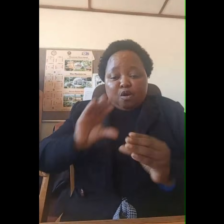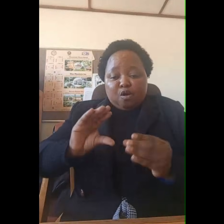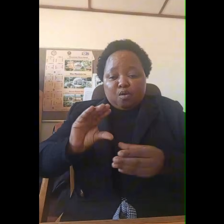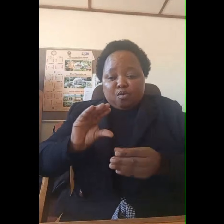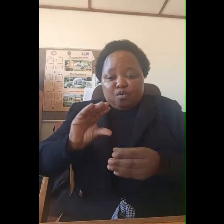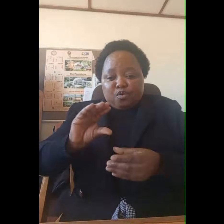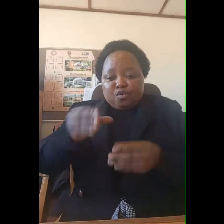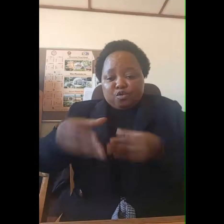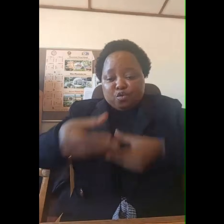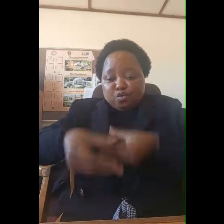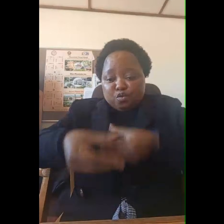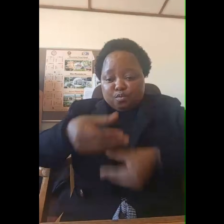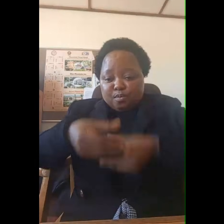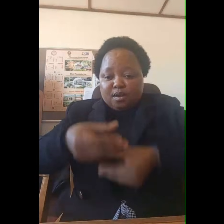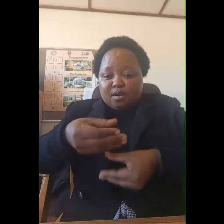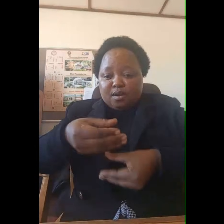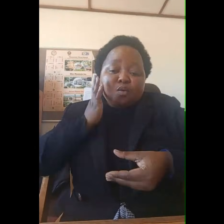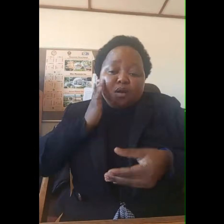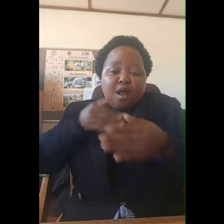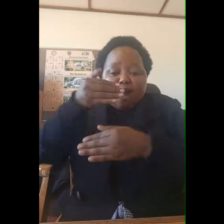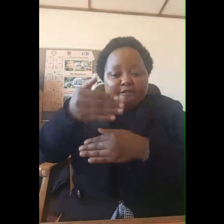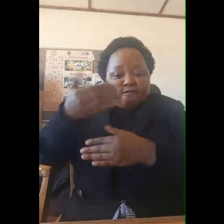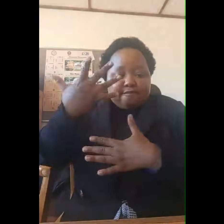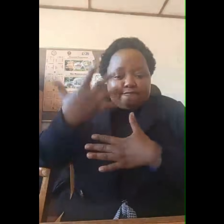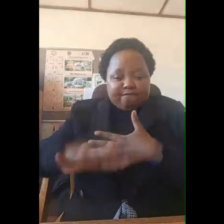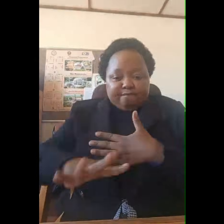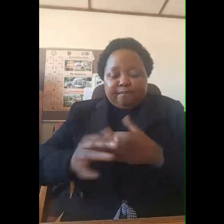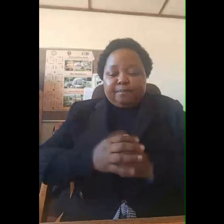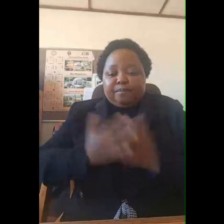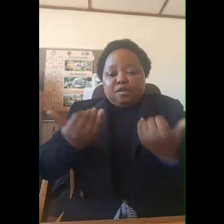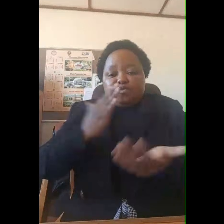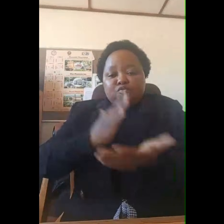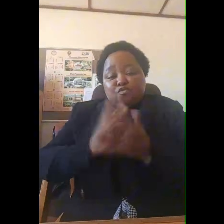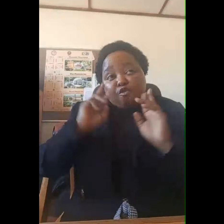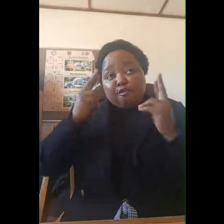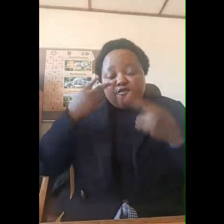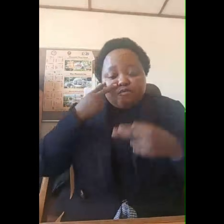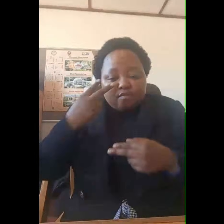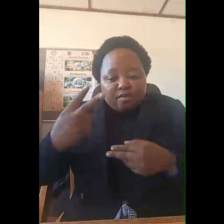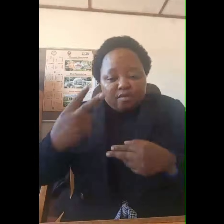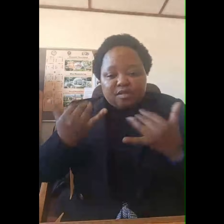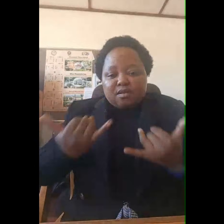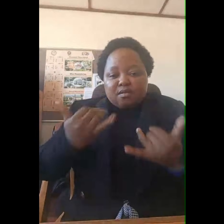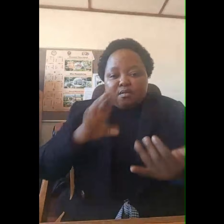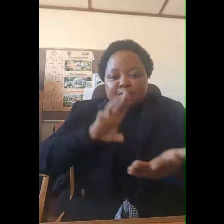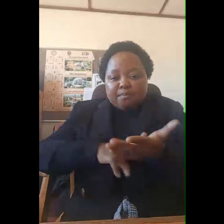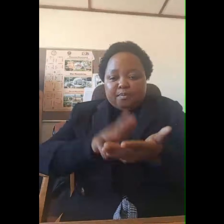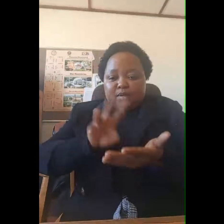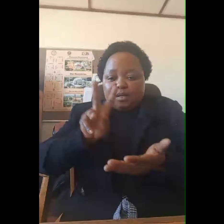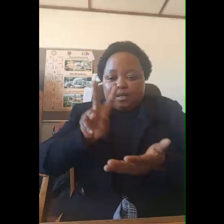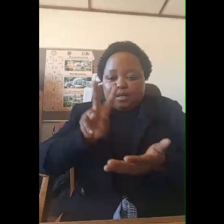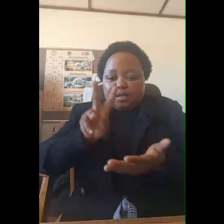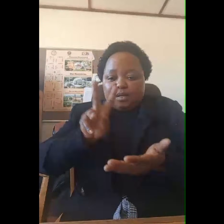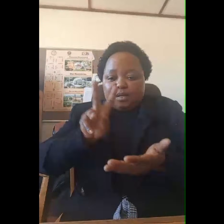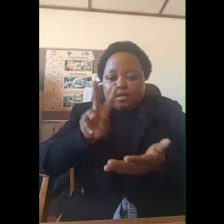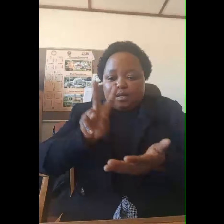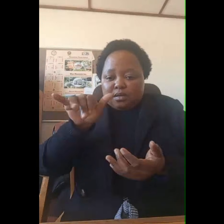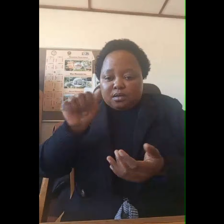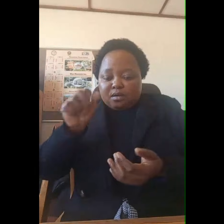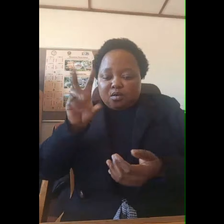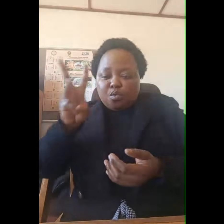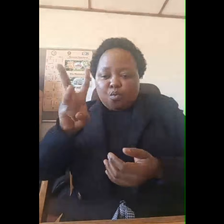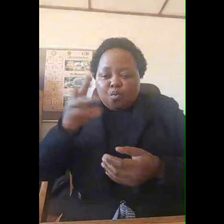we are looking forward to that. So Tanya in this session is going to present on from silos to